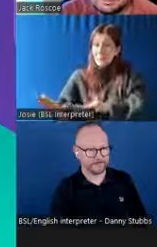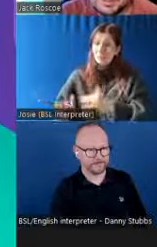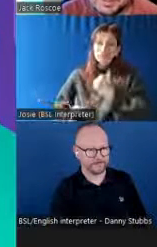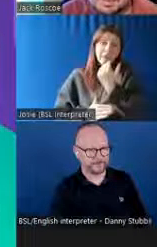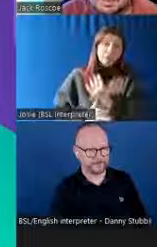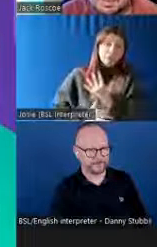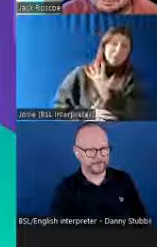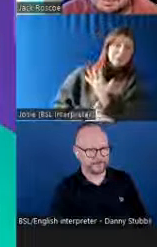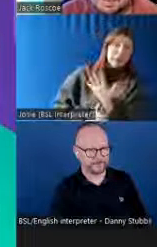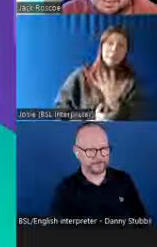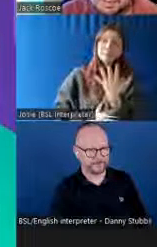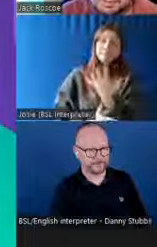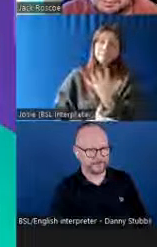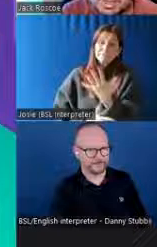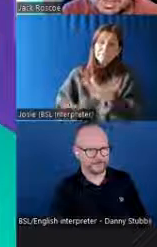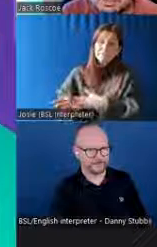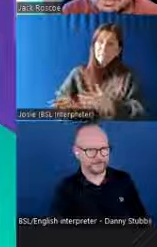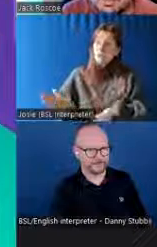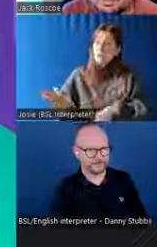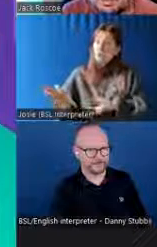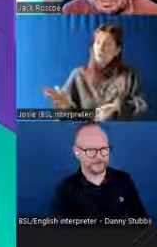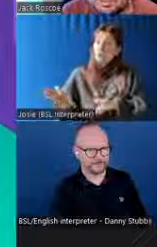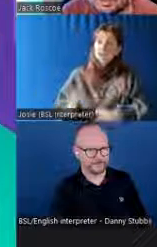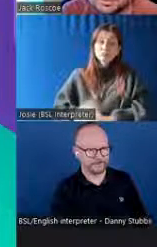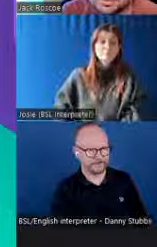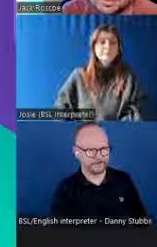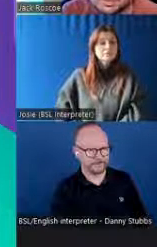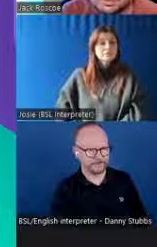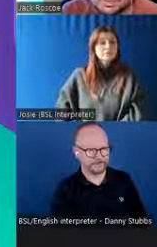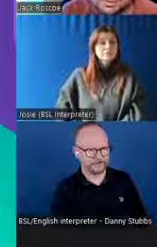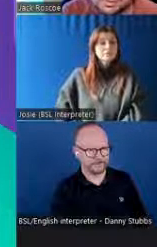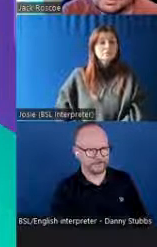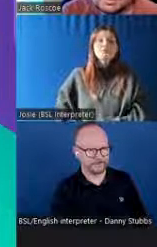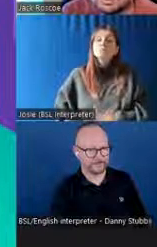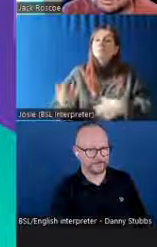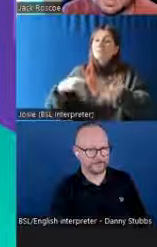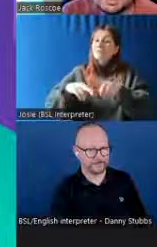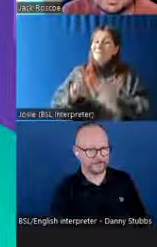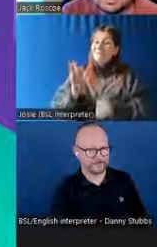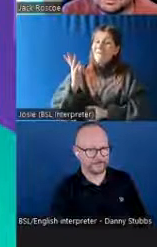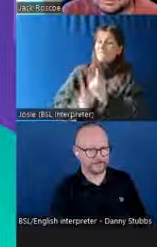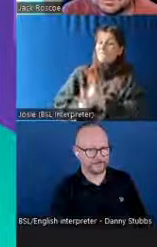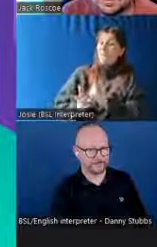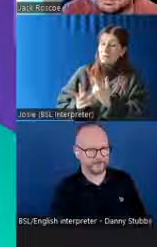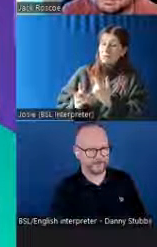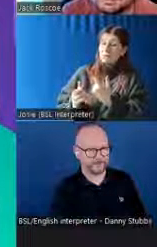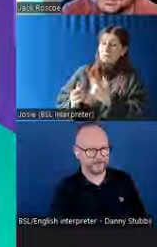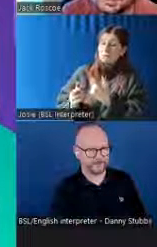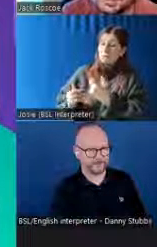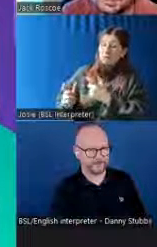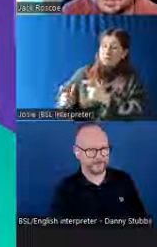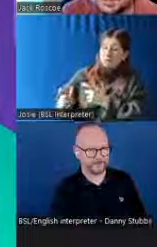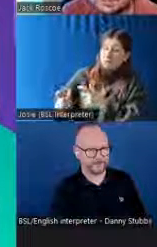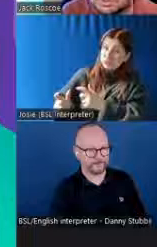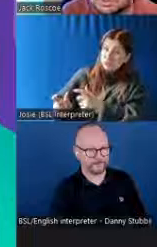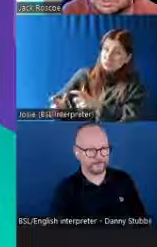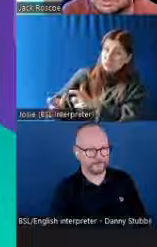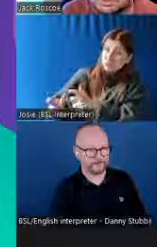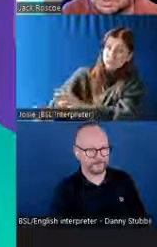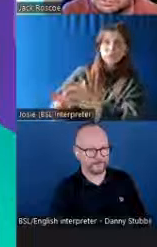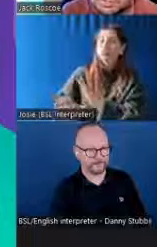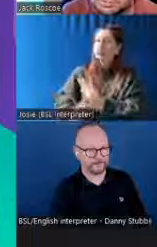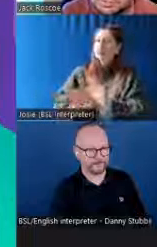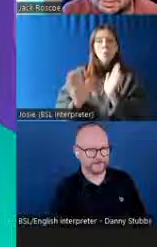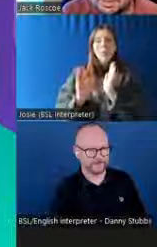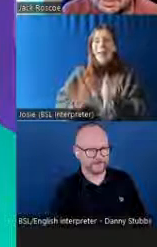If your event is in place for a longer period of time, or even if not, you don't have to have someone counting all the time. You can do